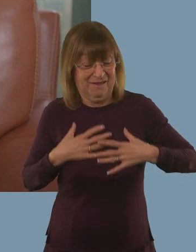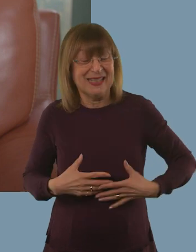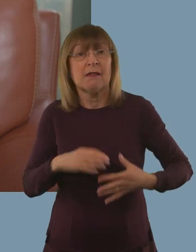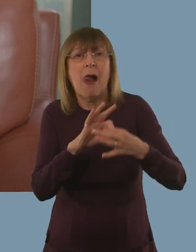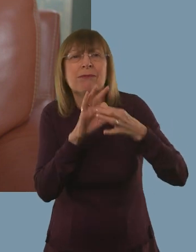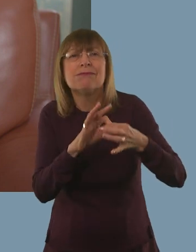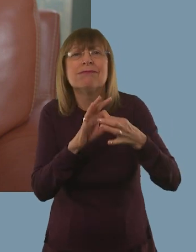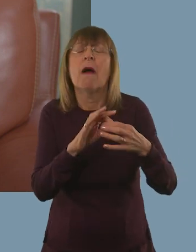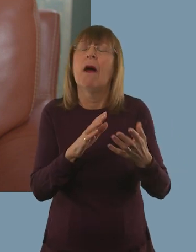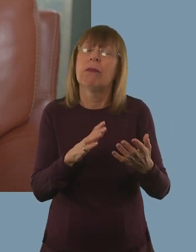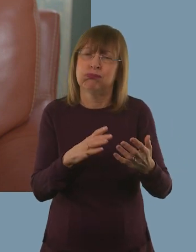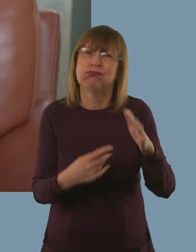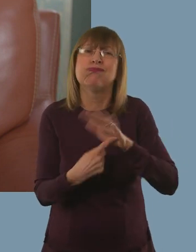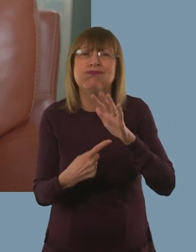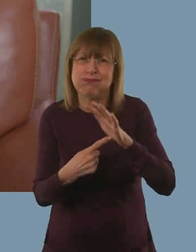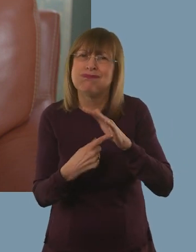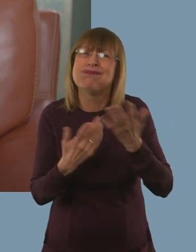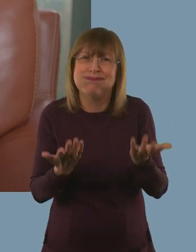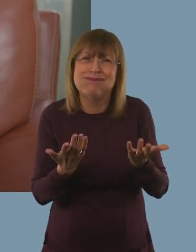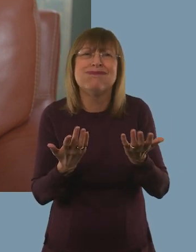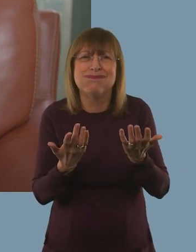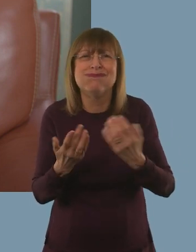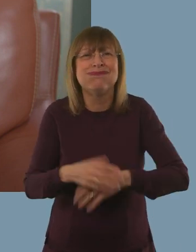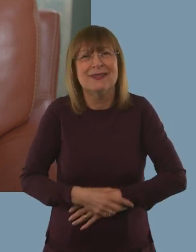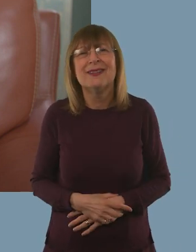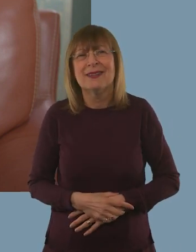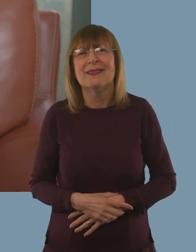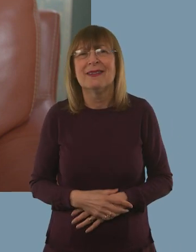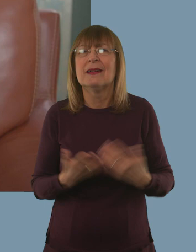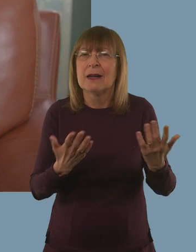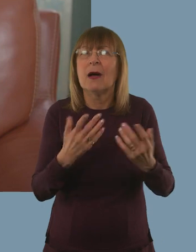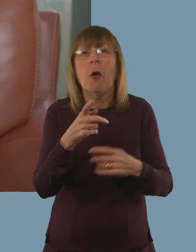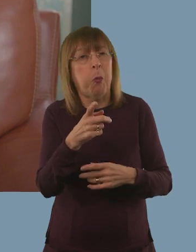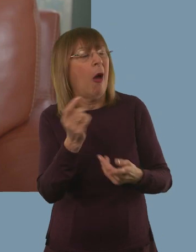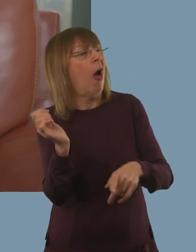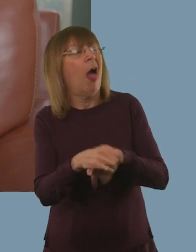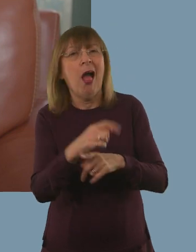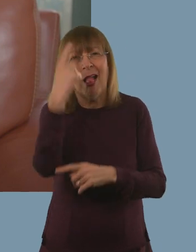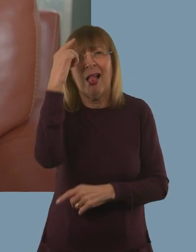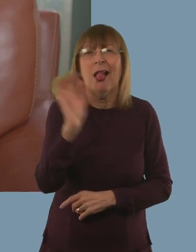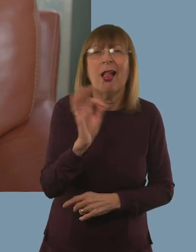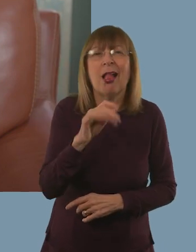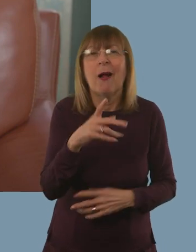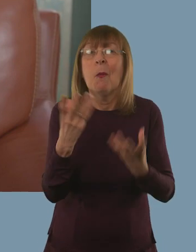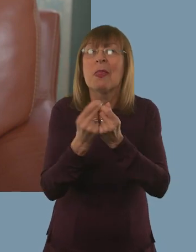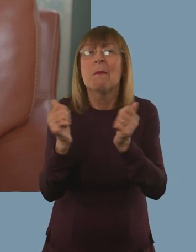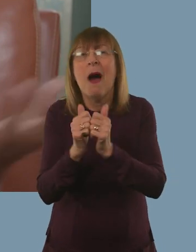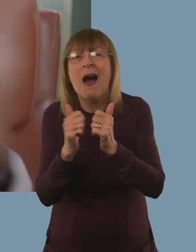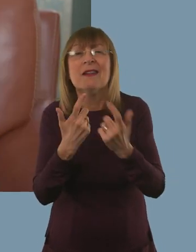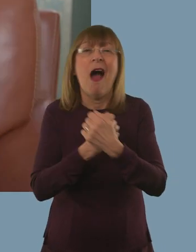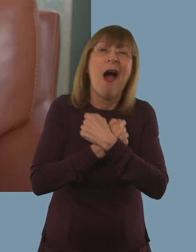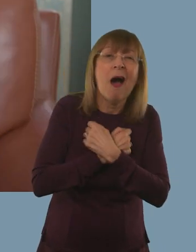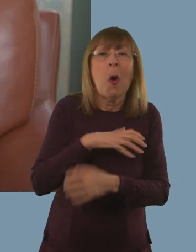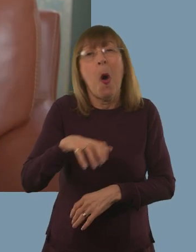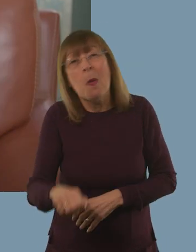most, physical contact is a big thing. Things that you take for granted, being with a partner, like